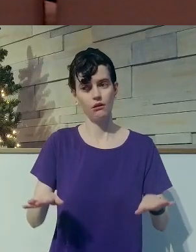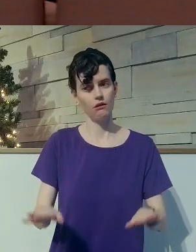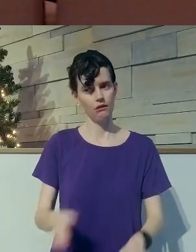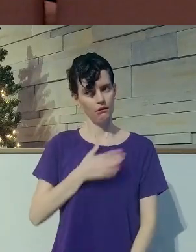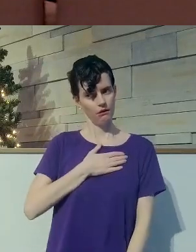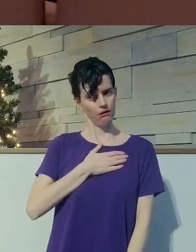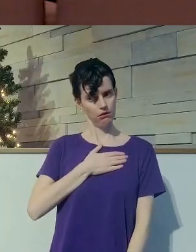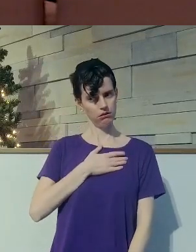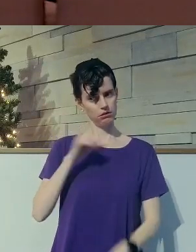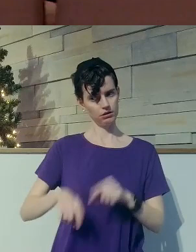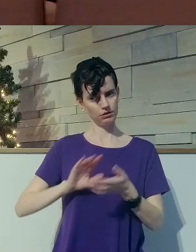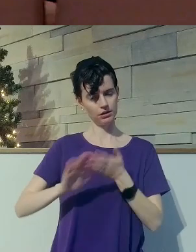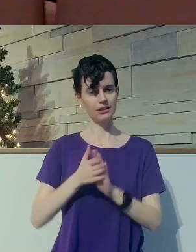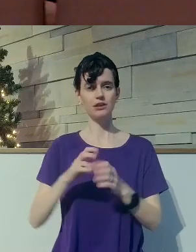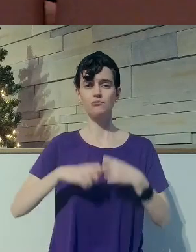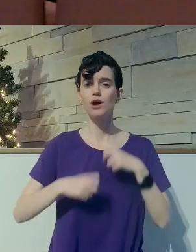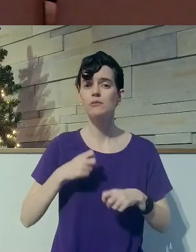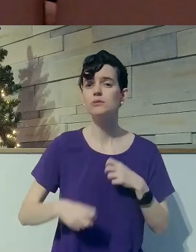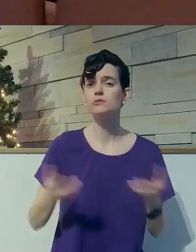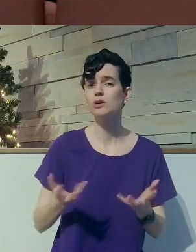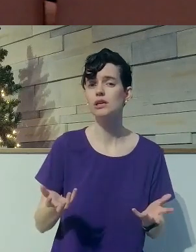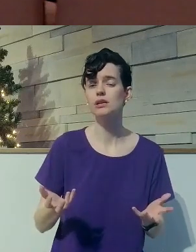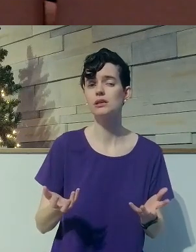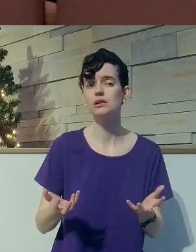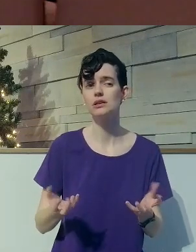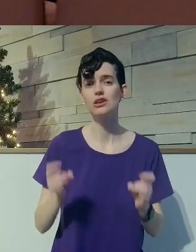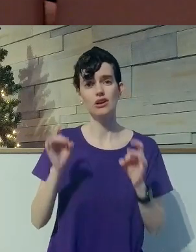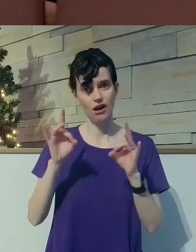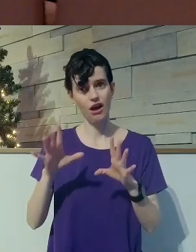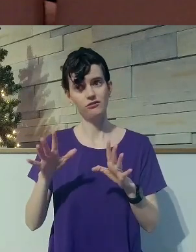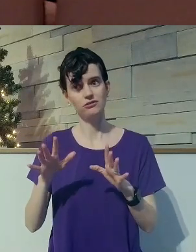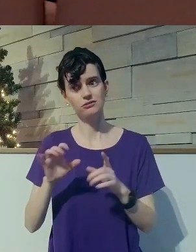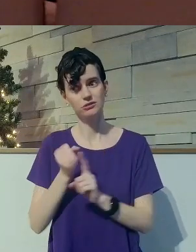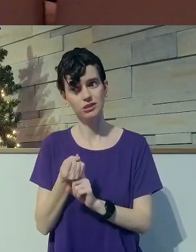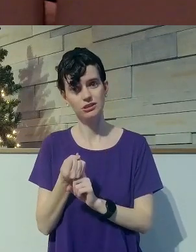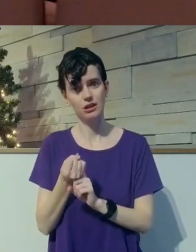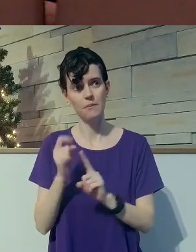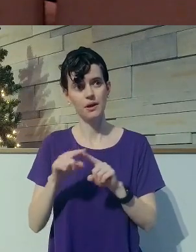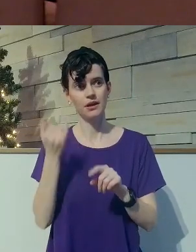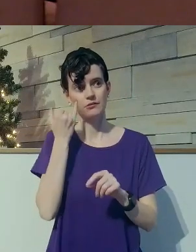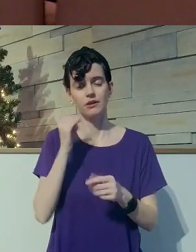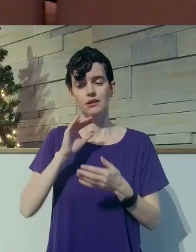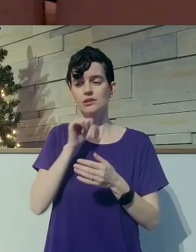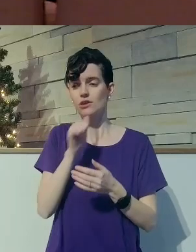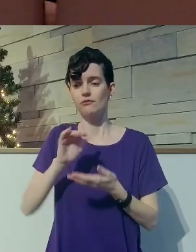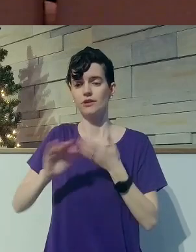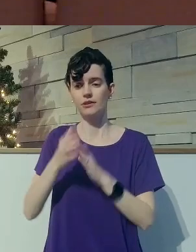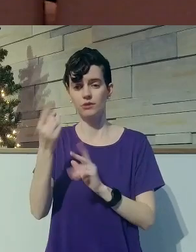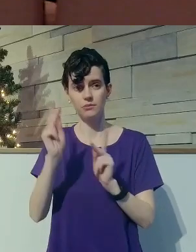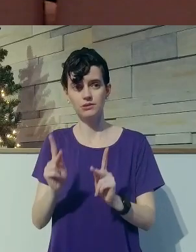that's just unforgivable. The problem with that, though, is, folks, as horrendous as it is, when we fail to forgive one person, we